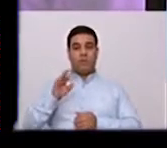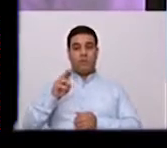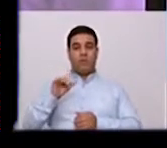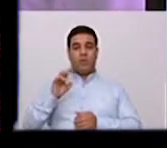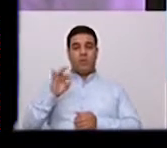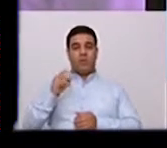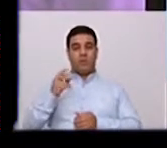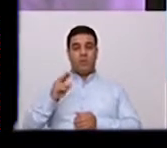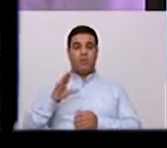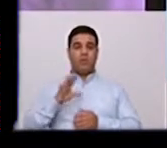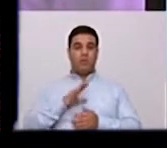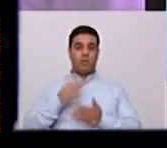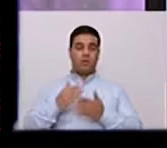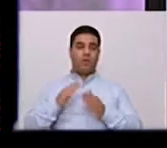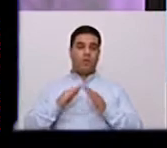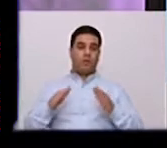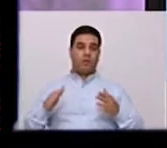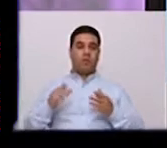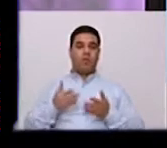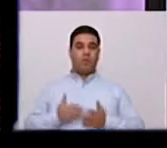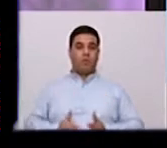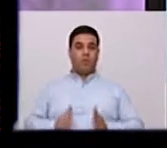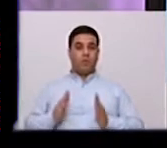polidaktiliyaga ega bo'lgan farzand tug'iladi.